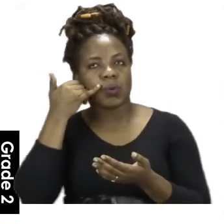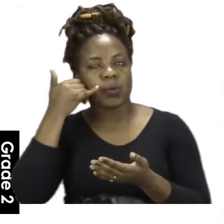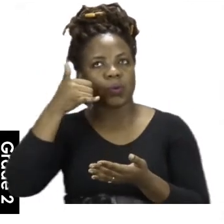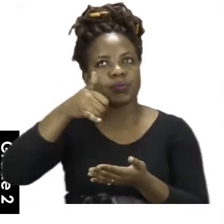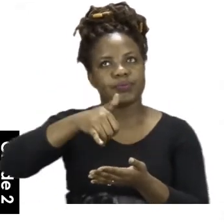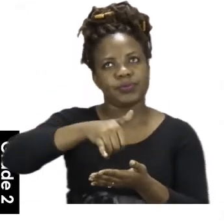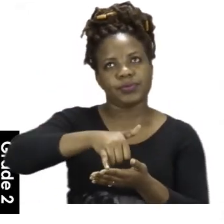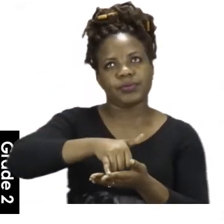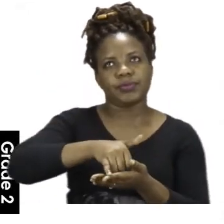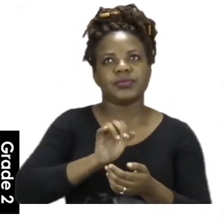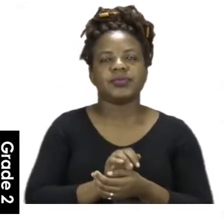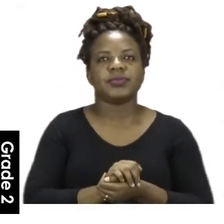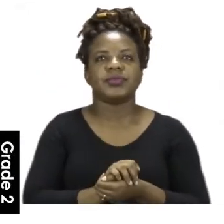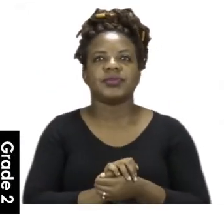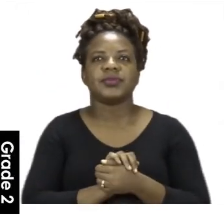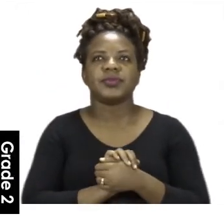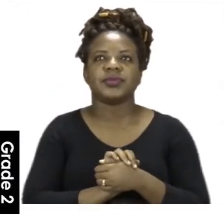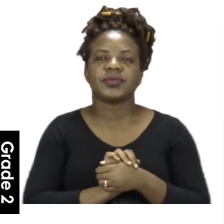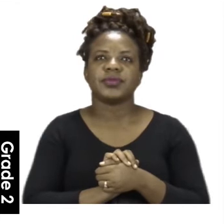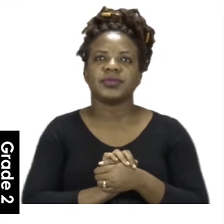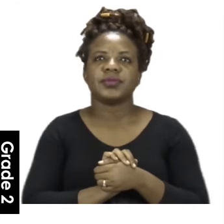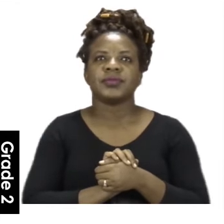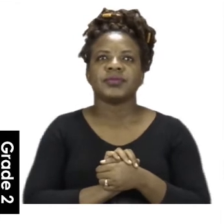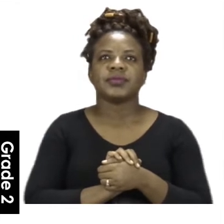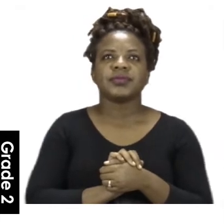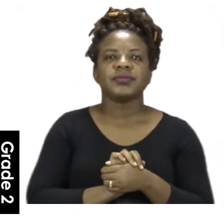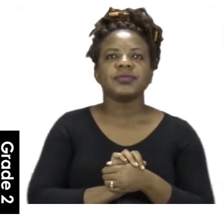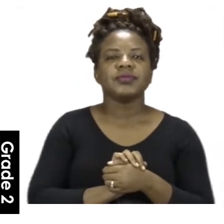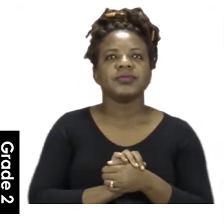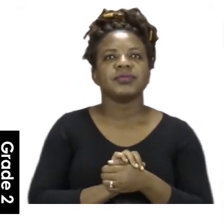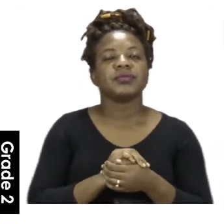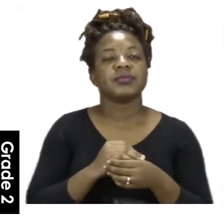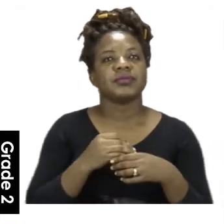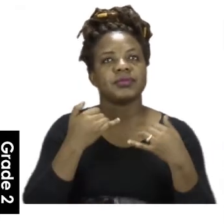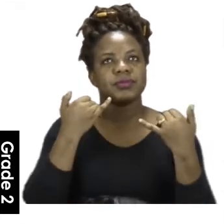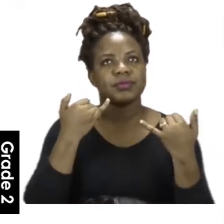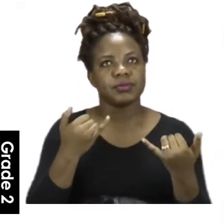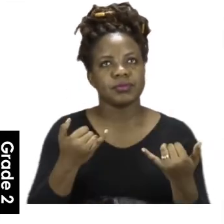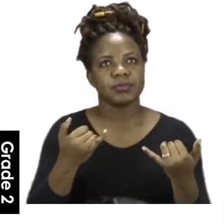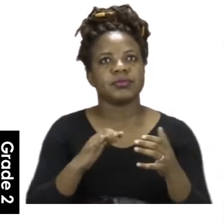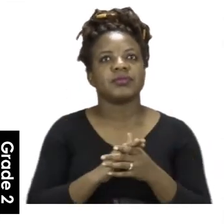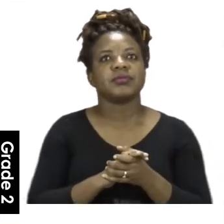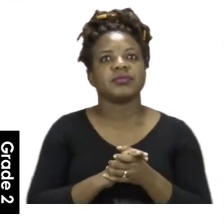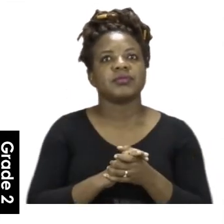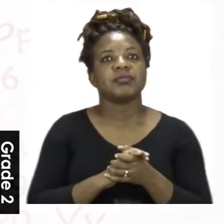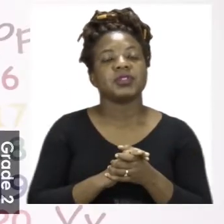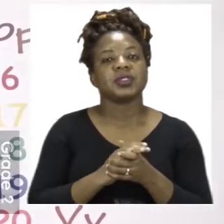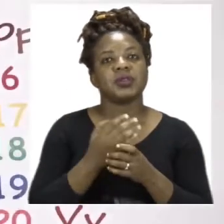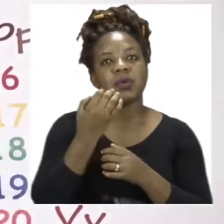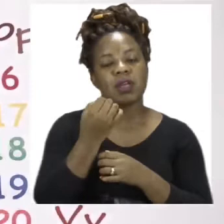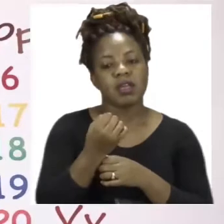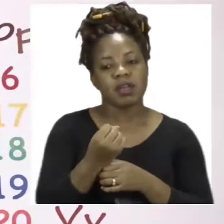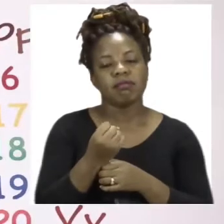Well done, everyone. Now we are going to try and fill in the missing letters